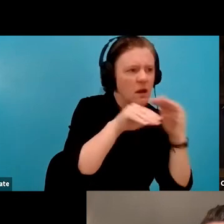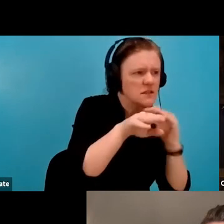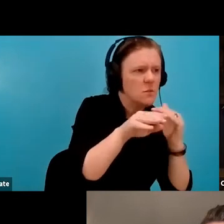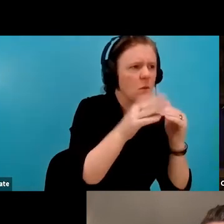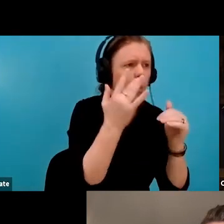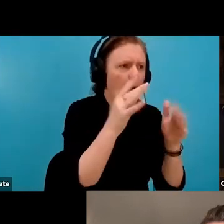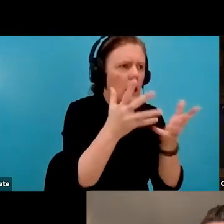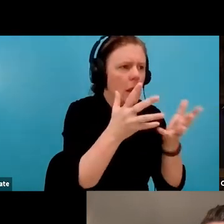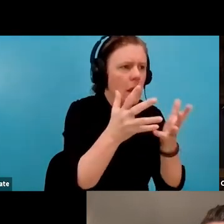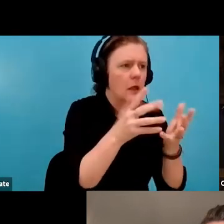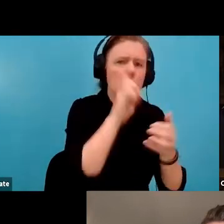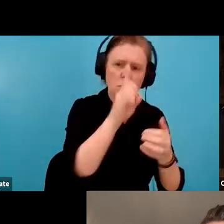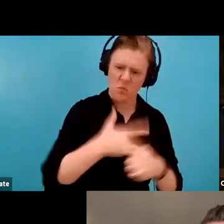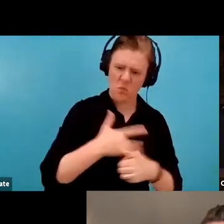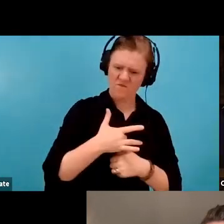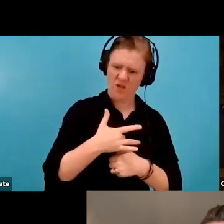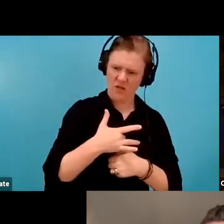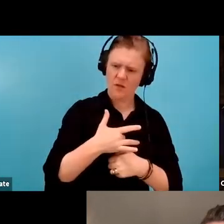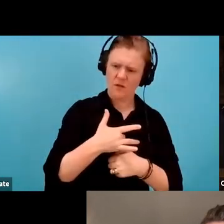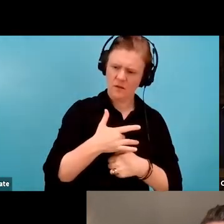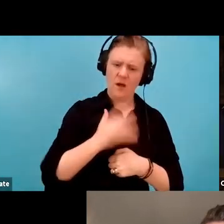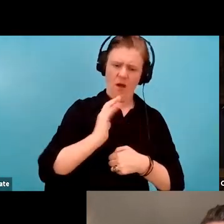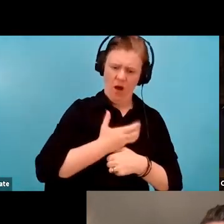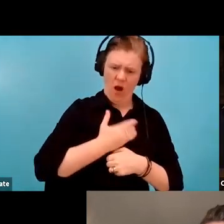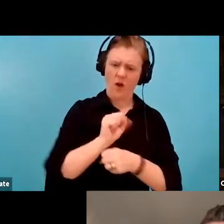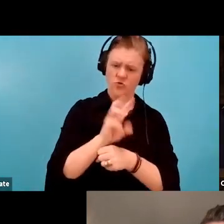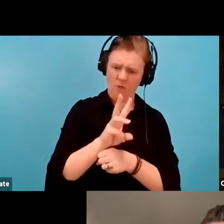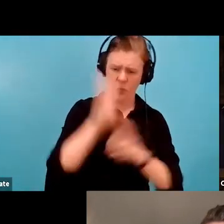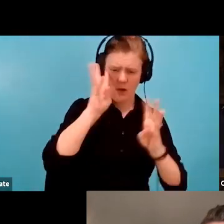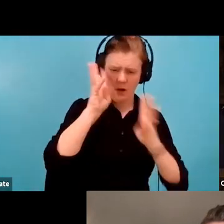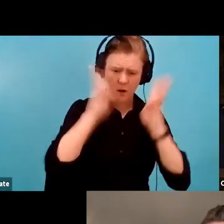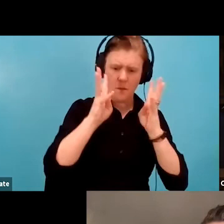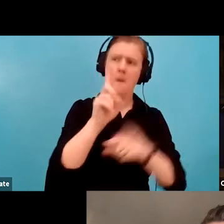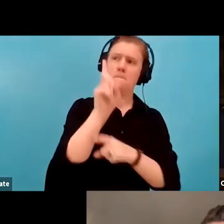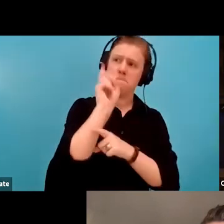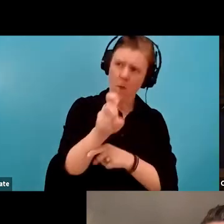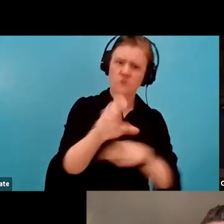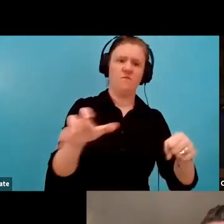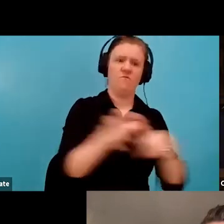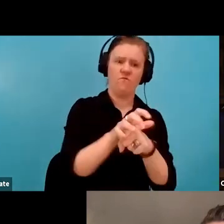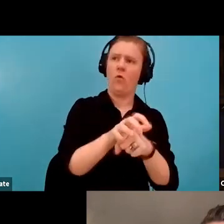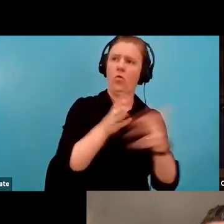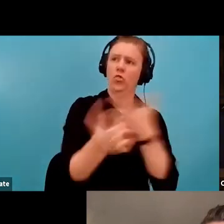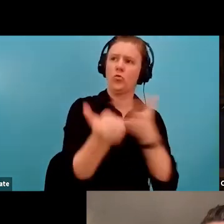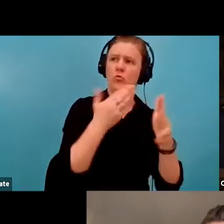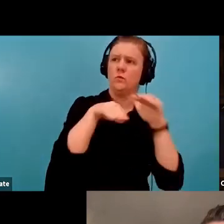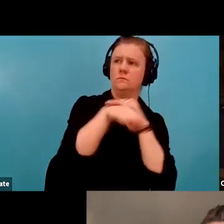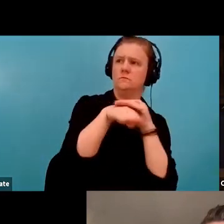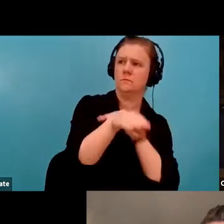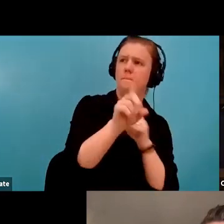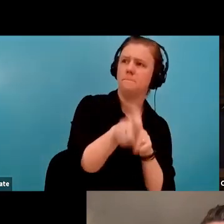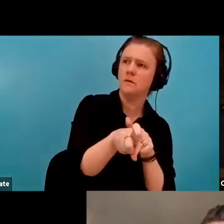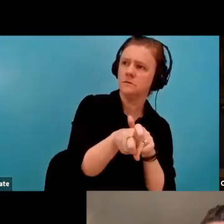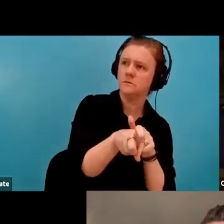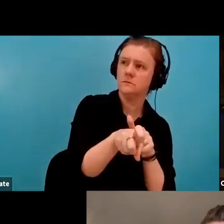a moral imperative that the things that we make must be usable by everyone,